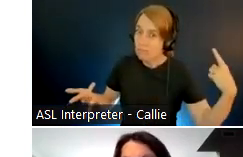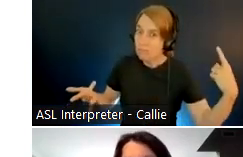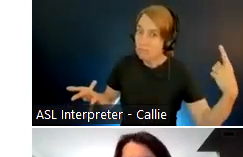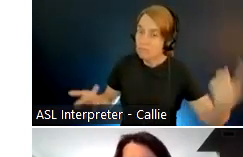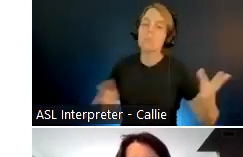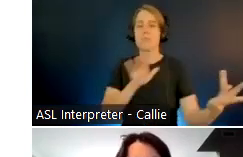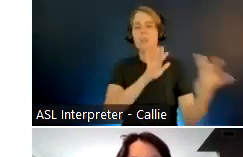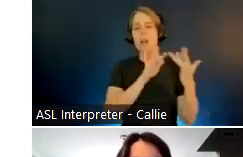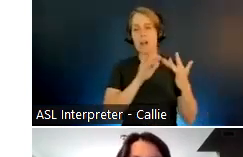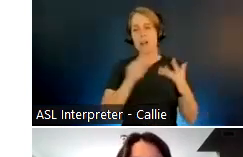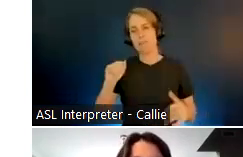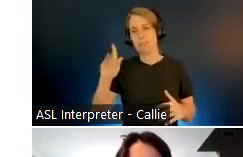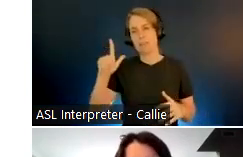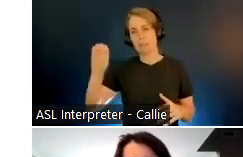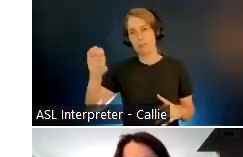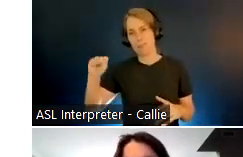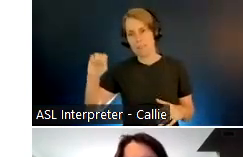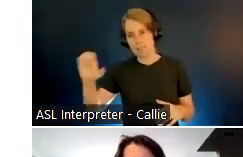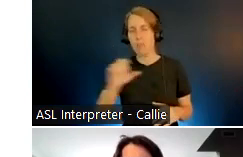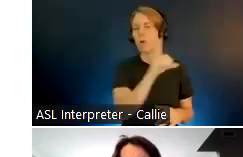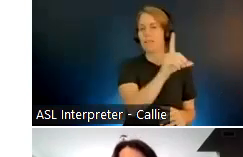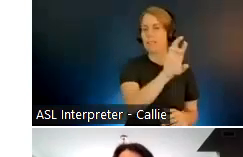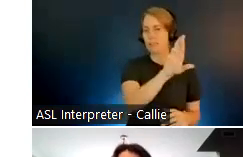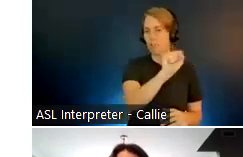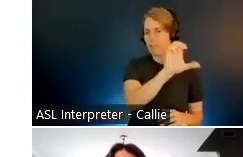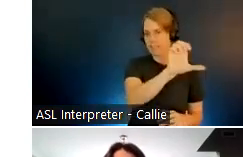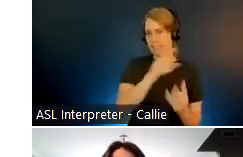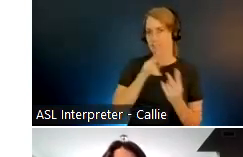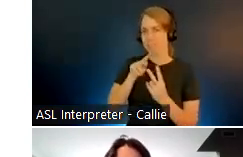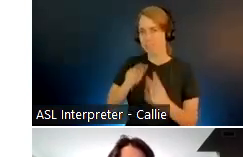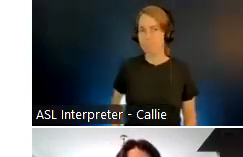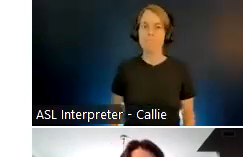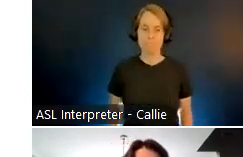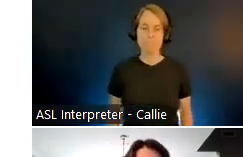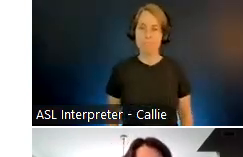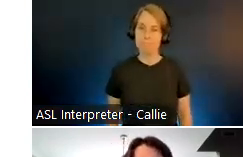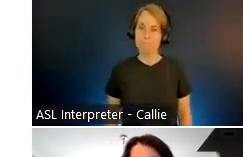or Disability Rights South Carolina. Next slide.